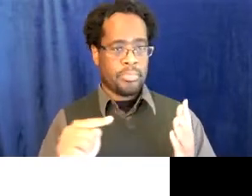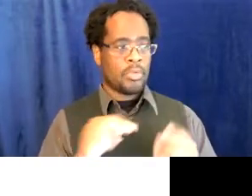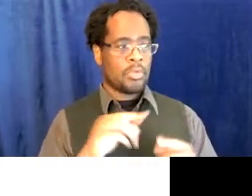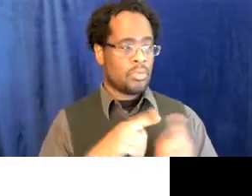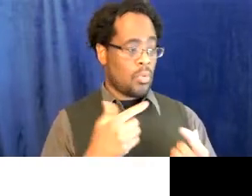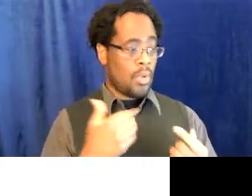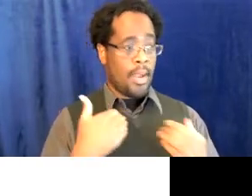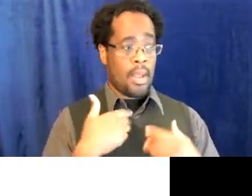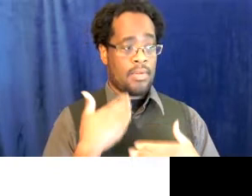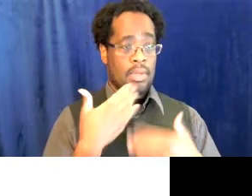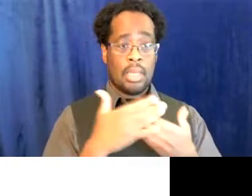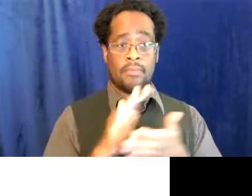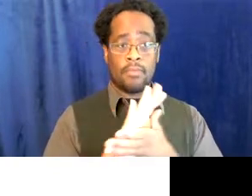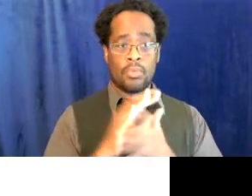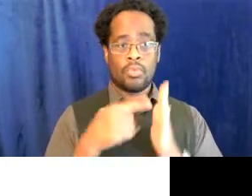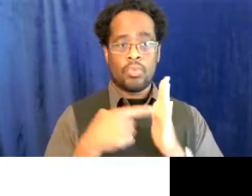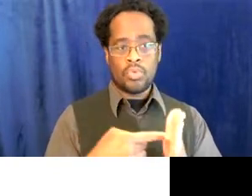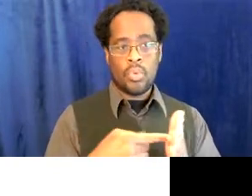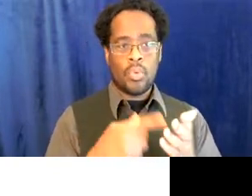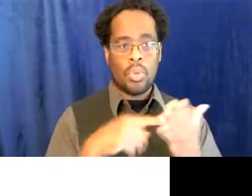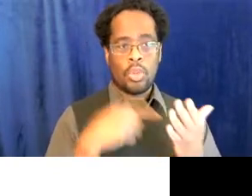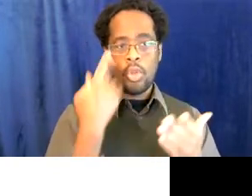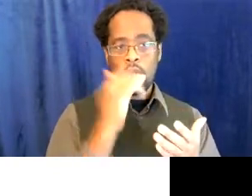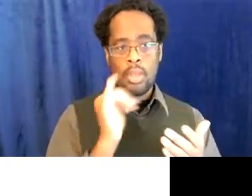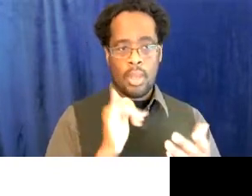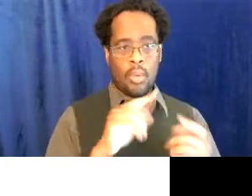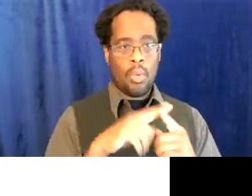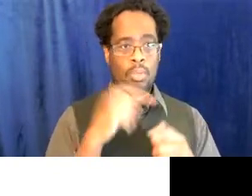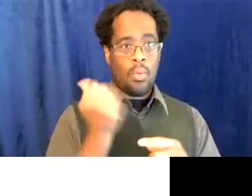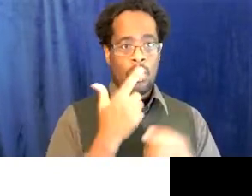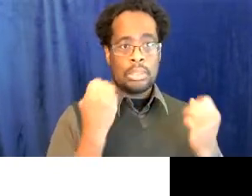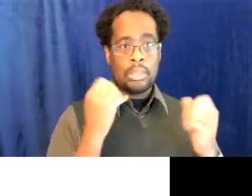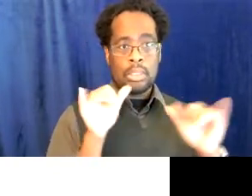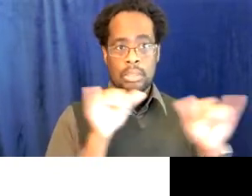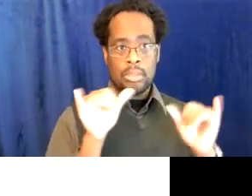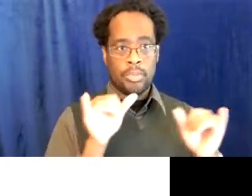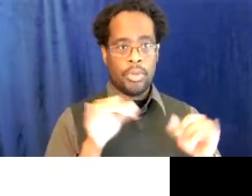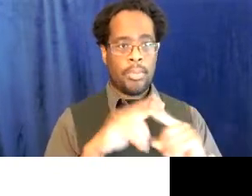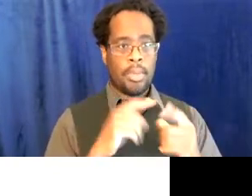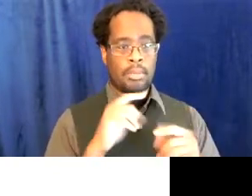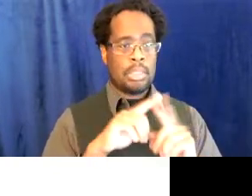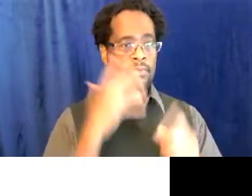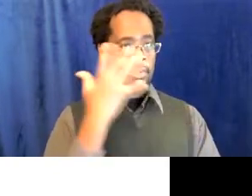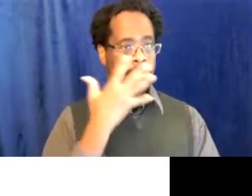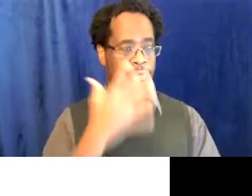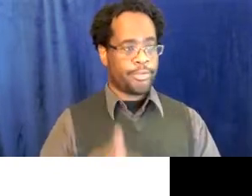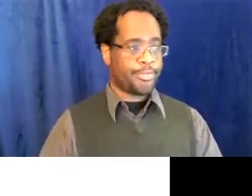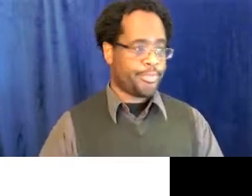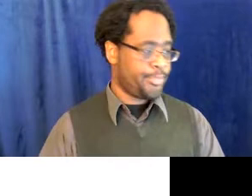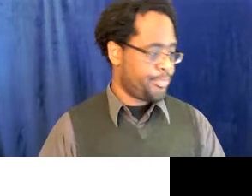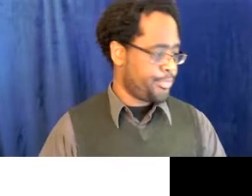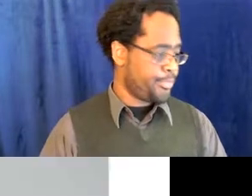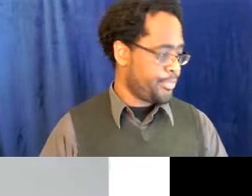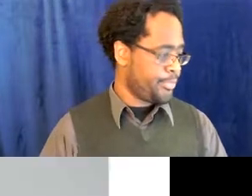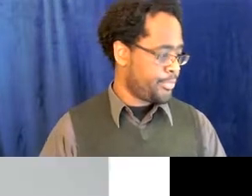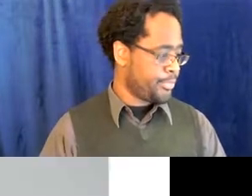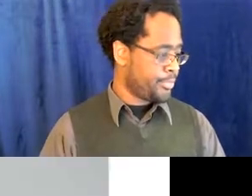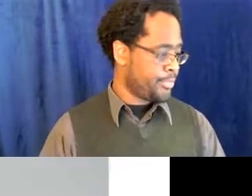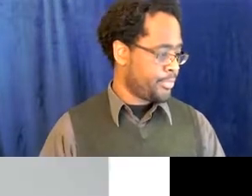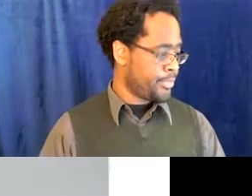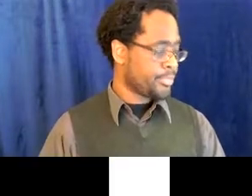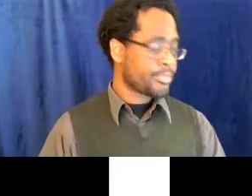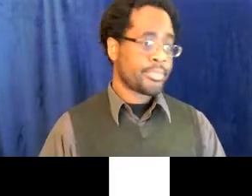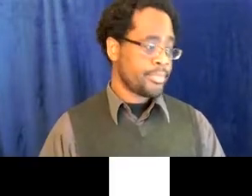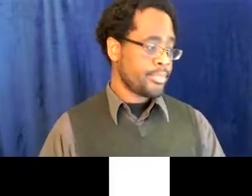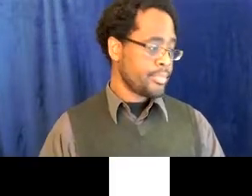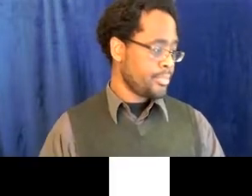the same, but we changed the looks of them. The next video will show what it looks like with all of them signing the same